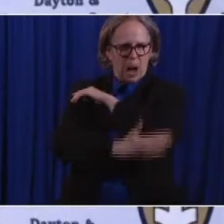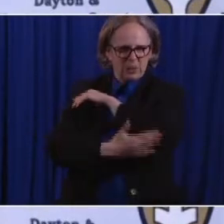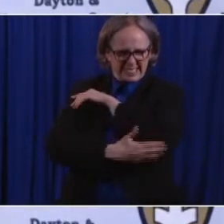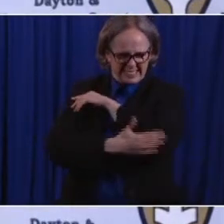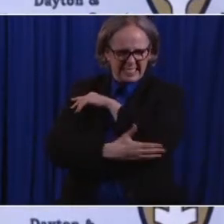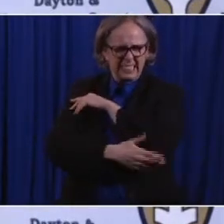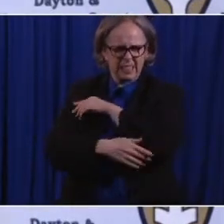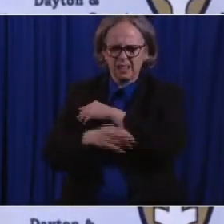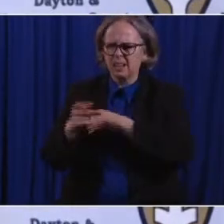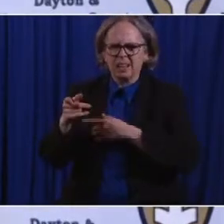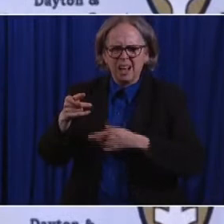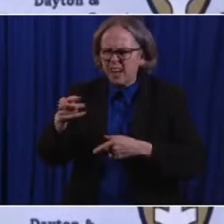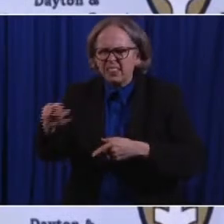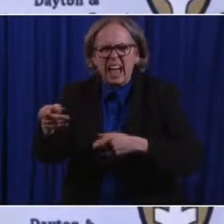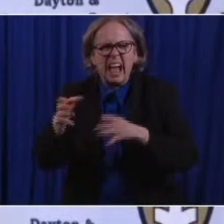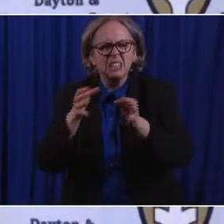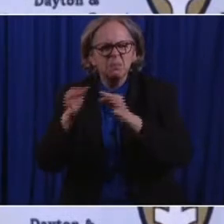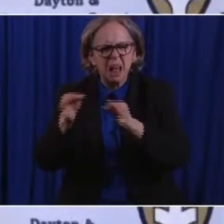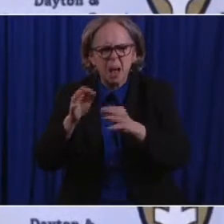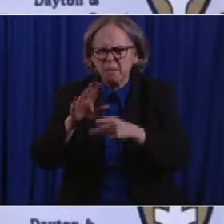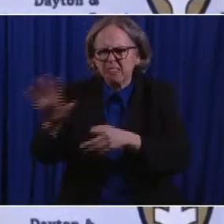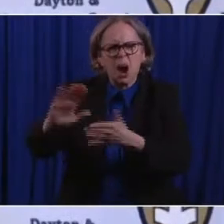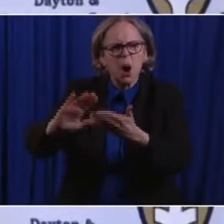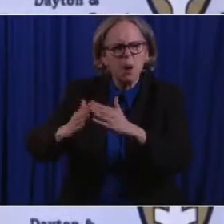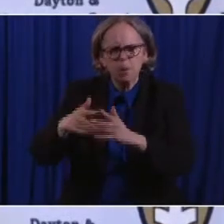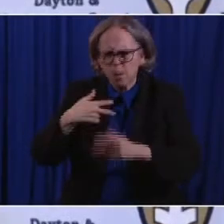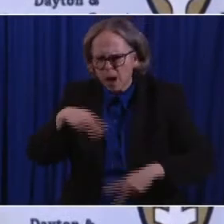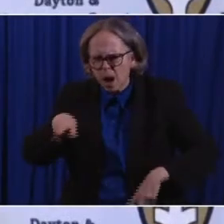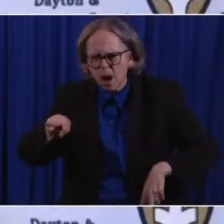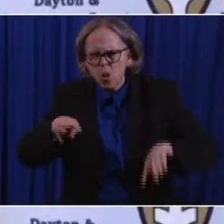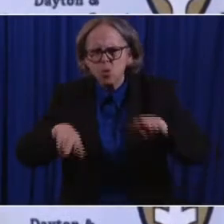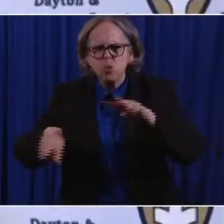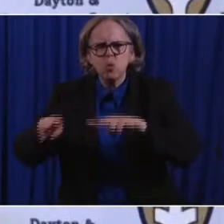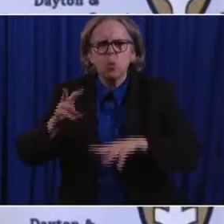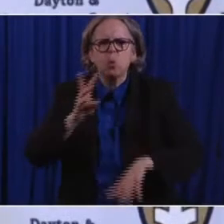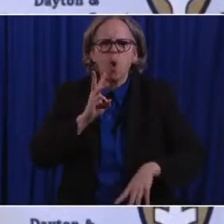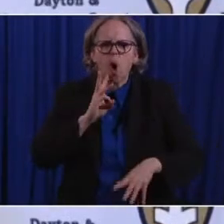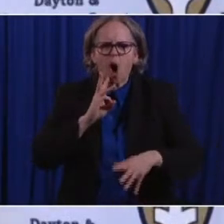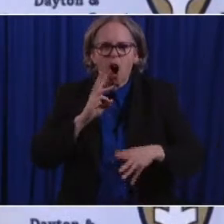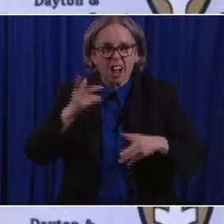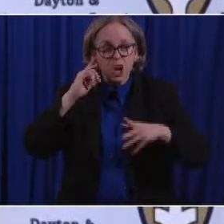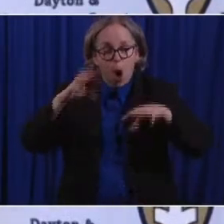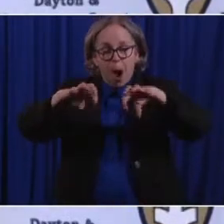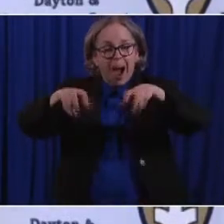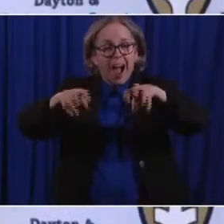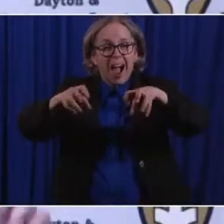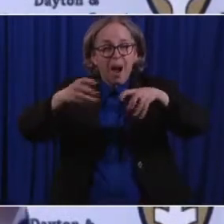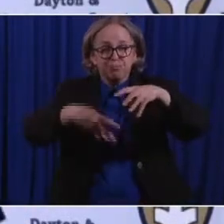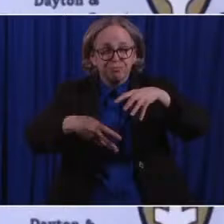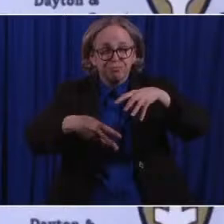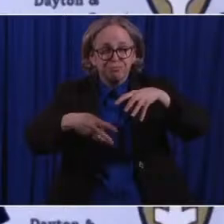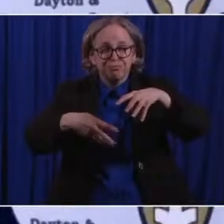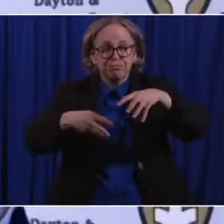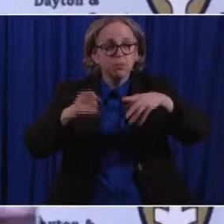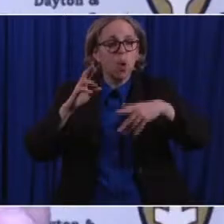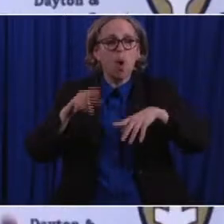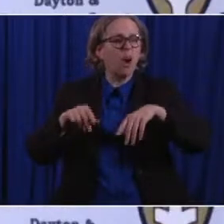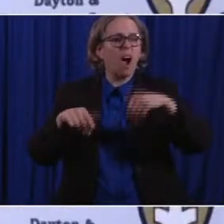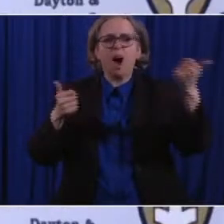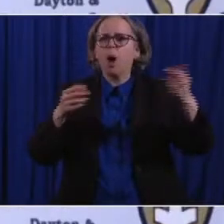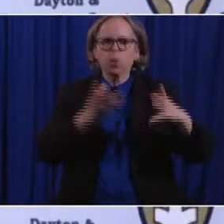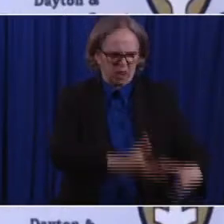community of people when they get their water out of their well. It looks like it's